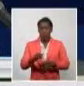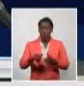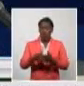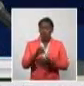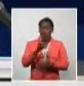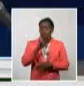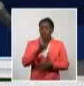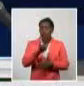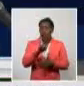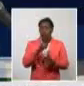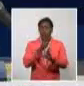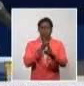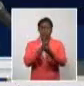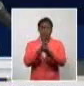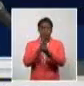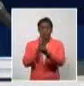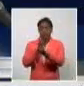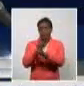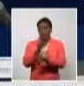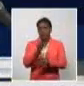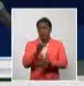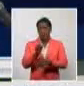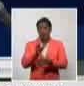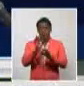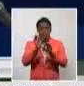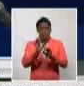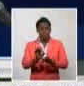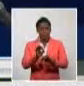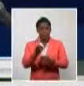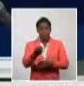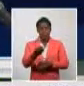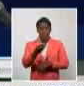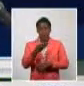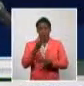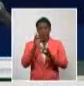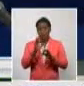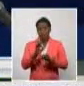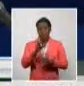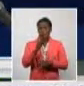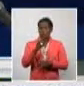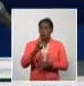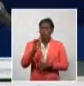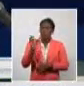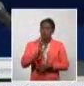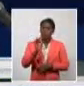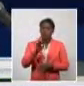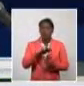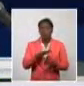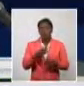that in the world, it is the risk group that brings the most positivity.